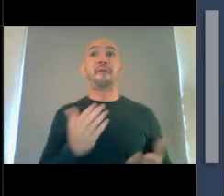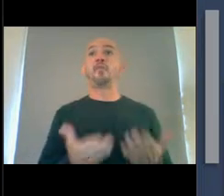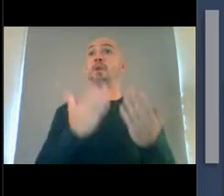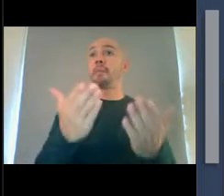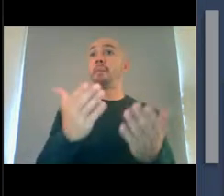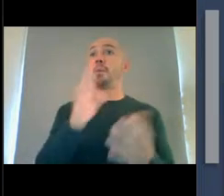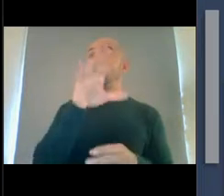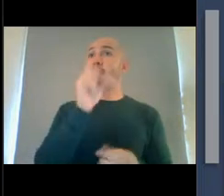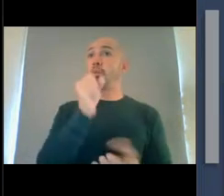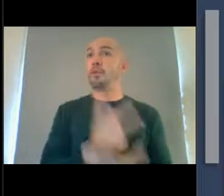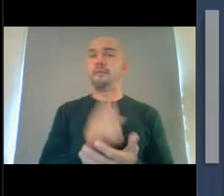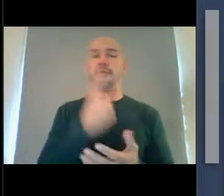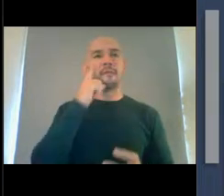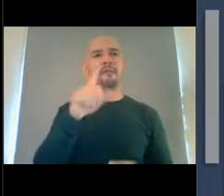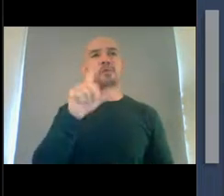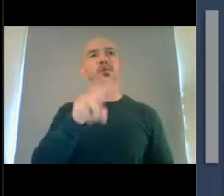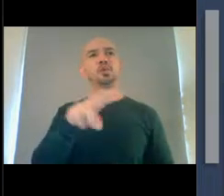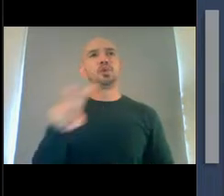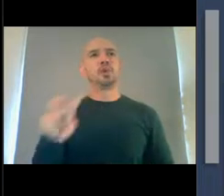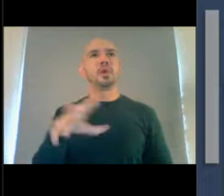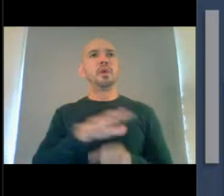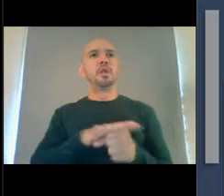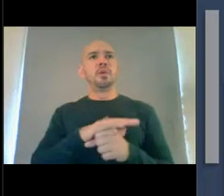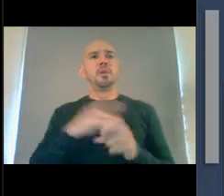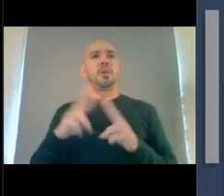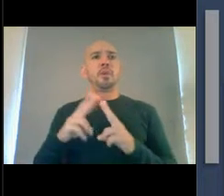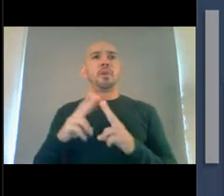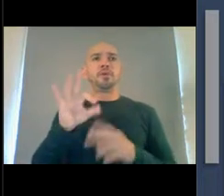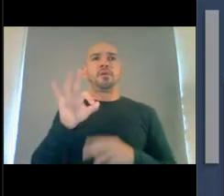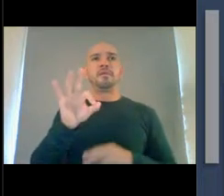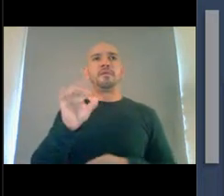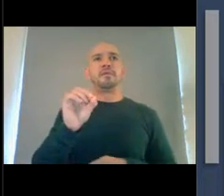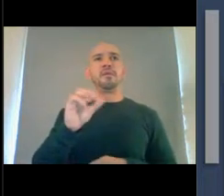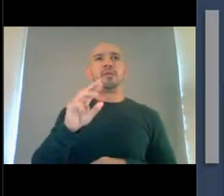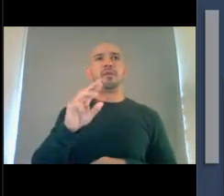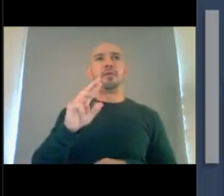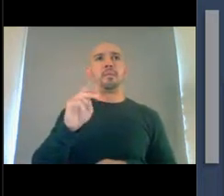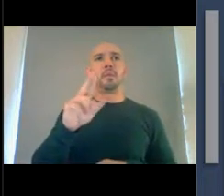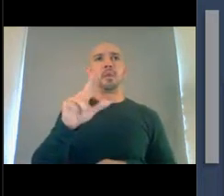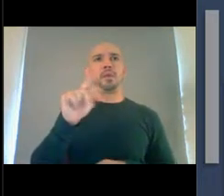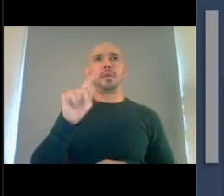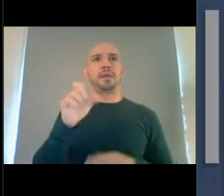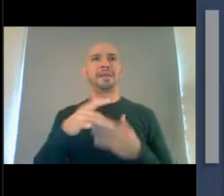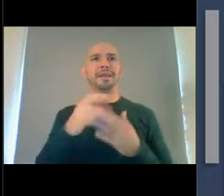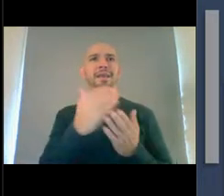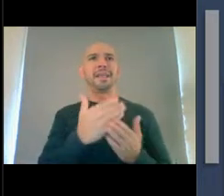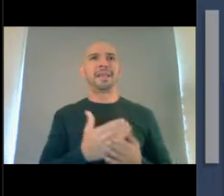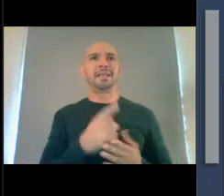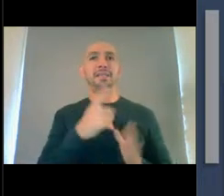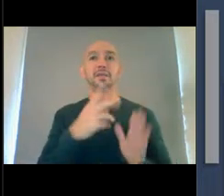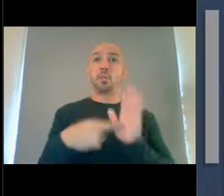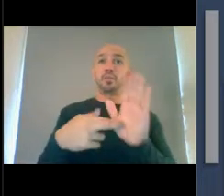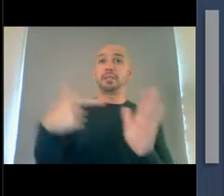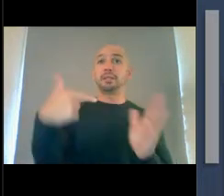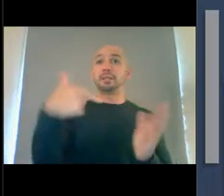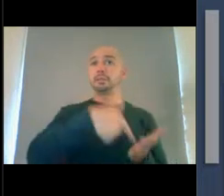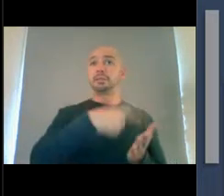approval of the 2022 local partnership formulic program guidelines as presented in attachment b of the book